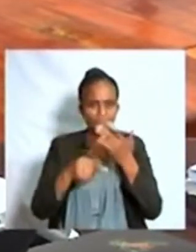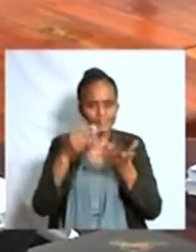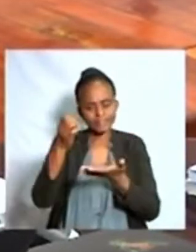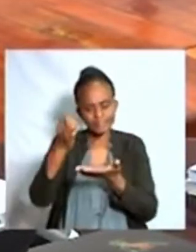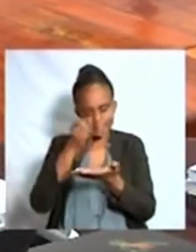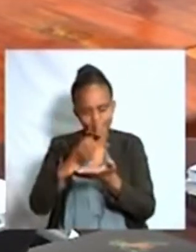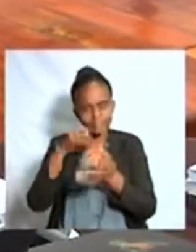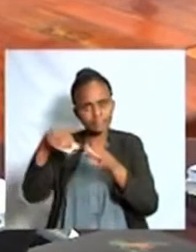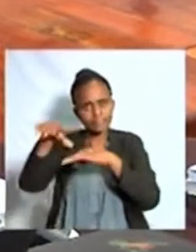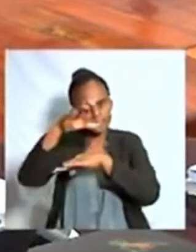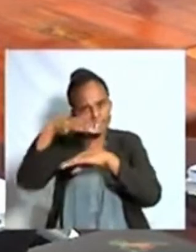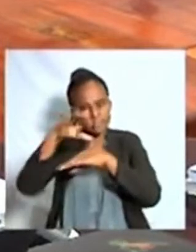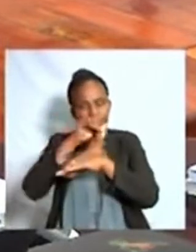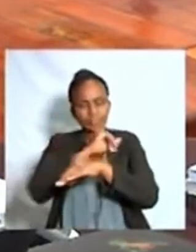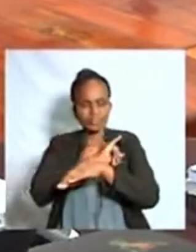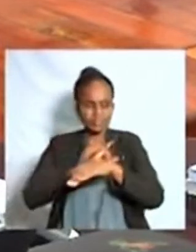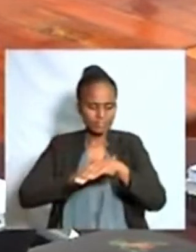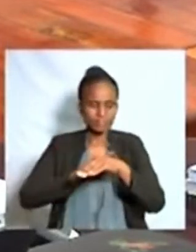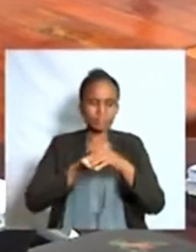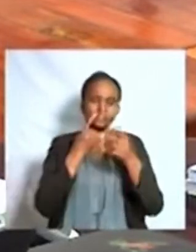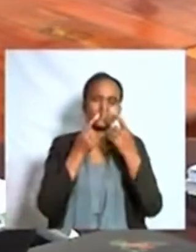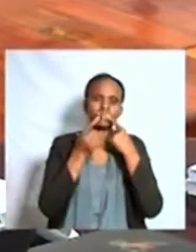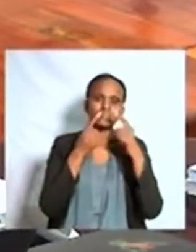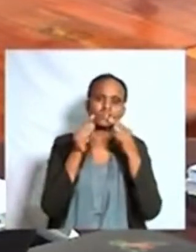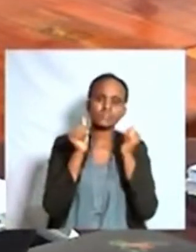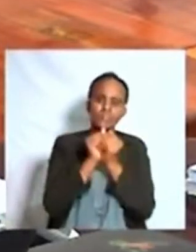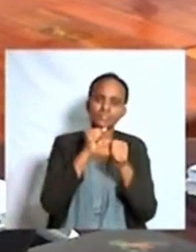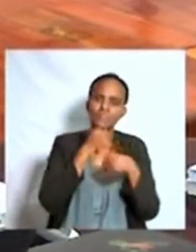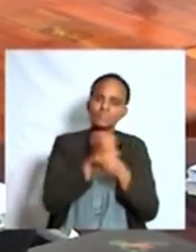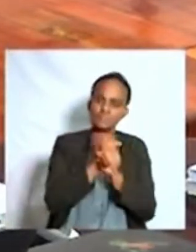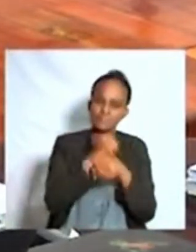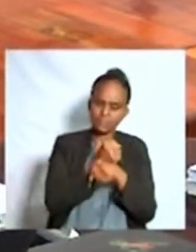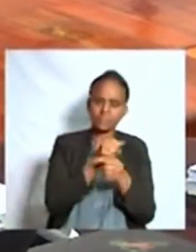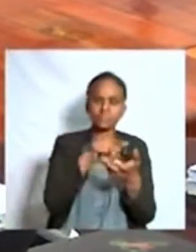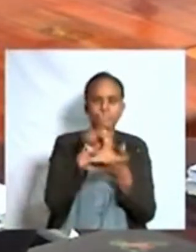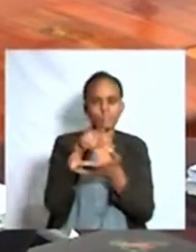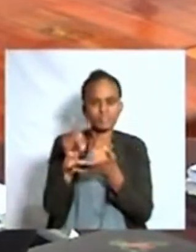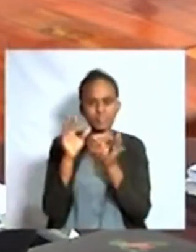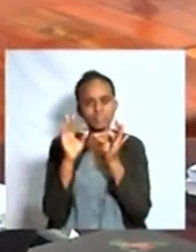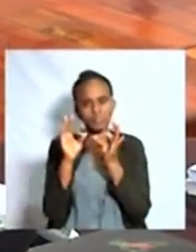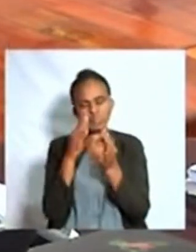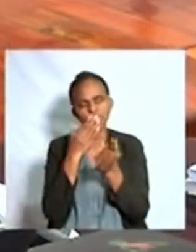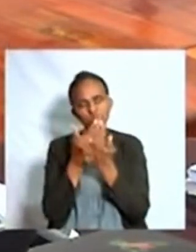above institutions in talks regarding the formulation of flexible payment plans.